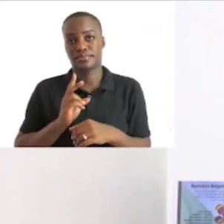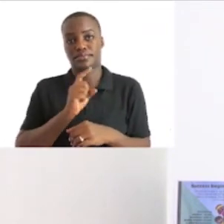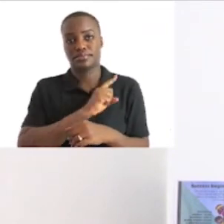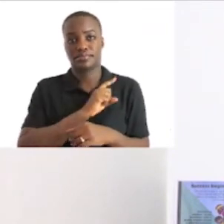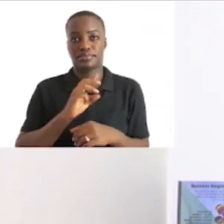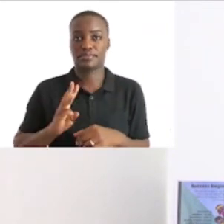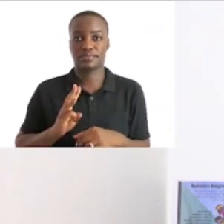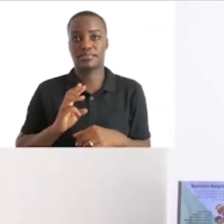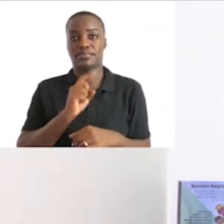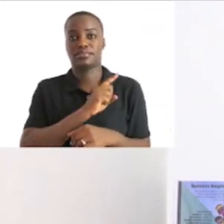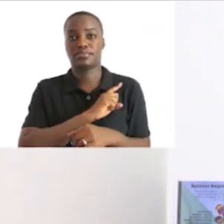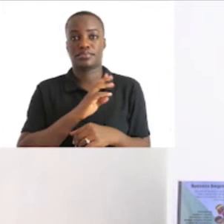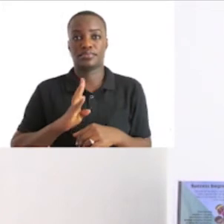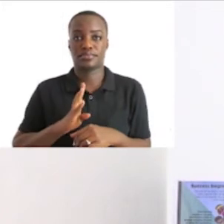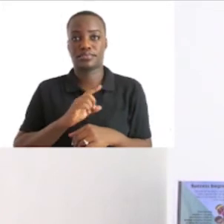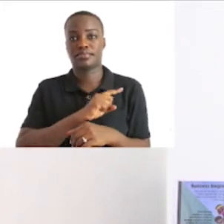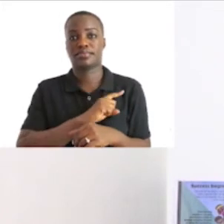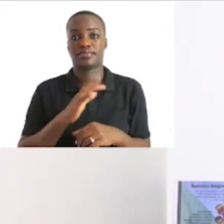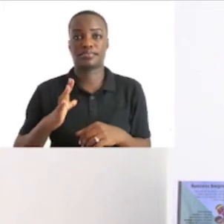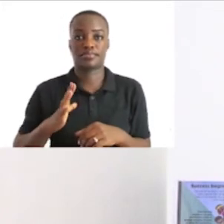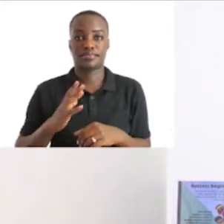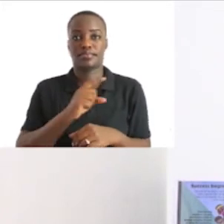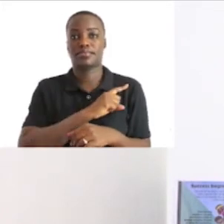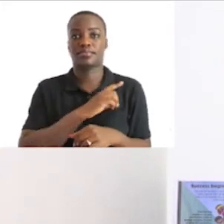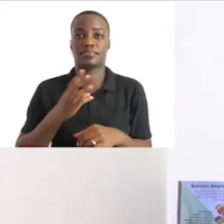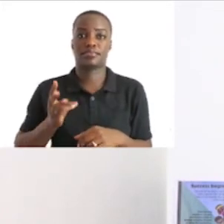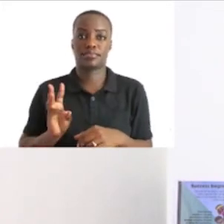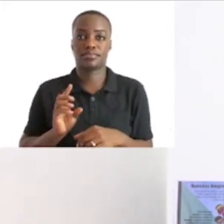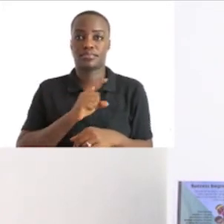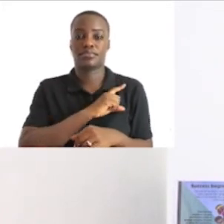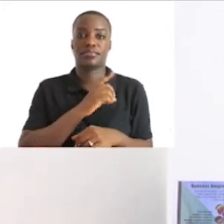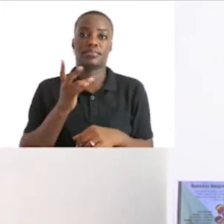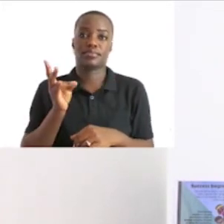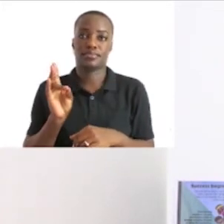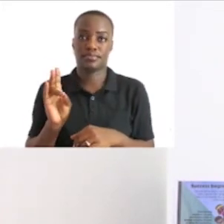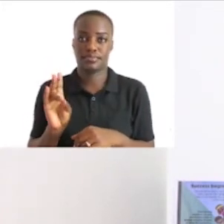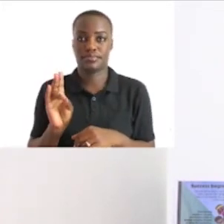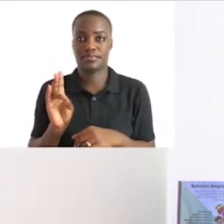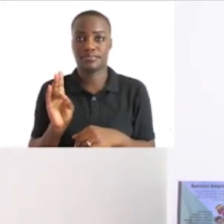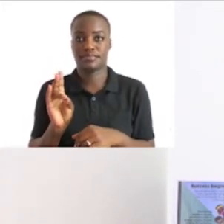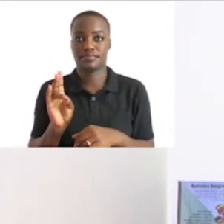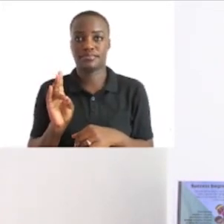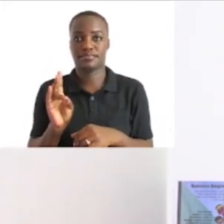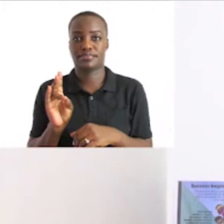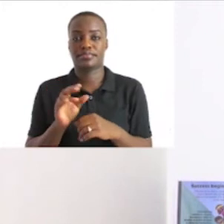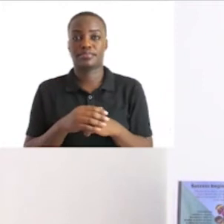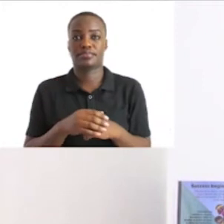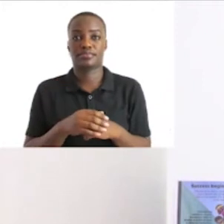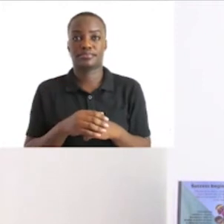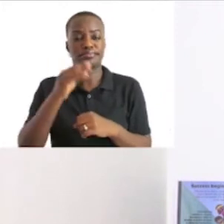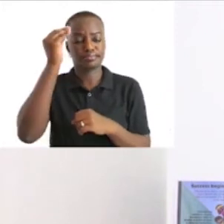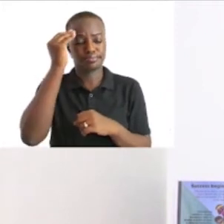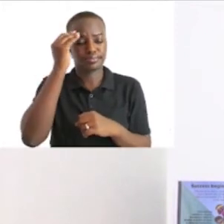12, 13, 14, 15, 16, 17. So we know